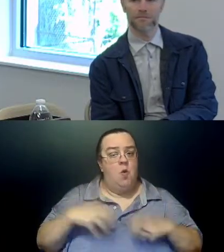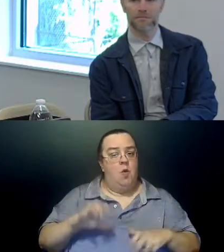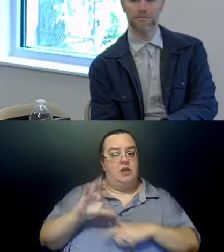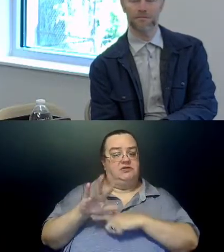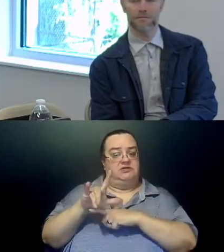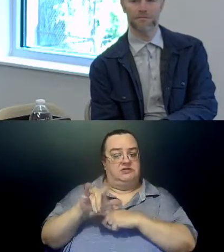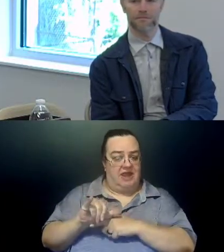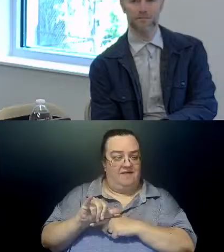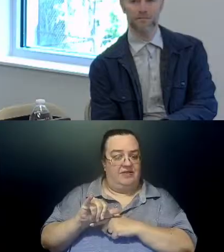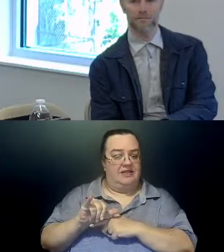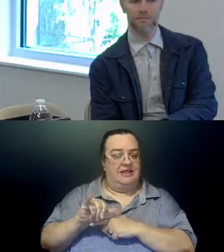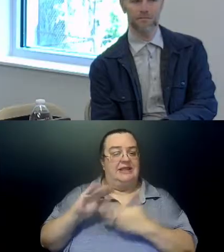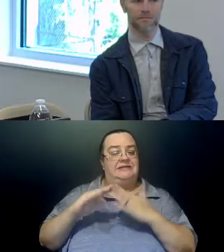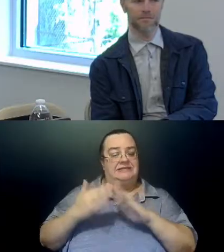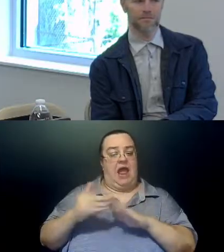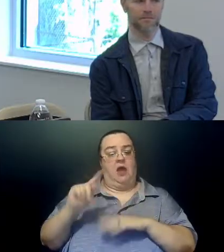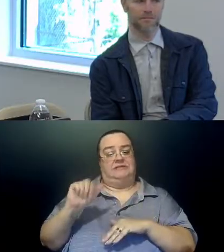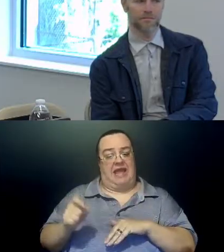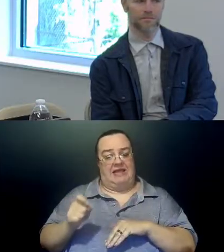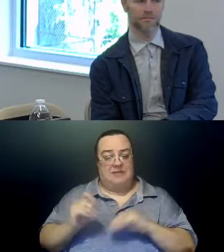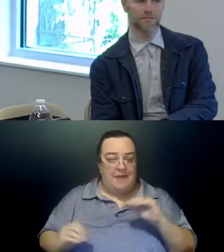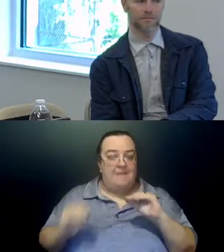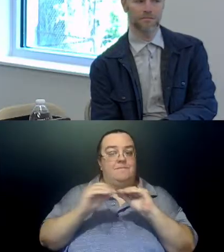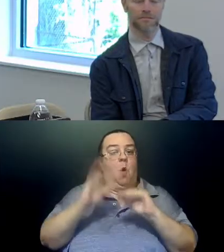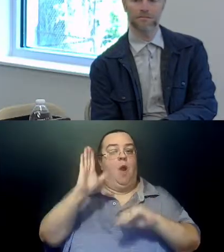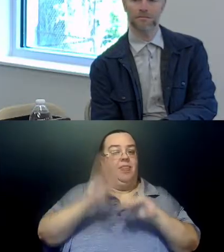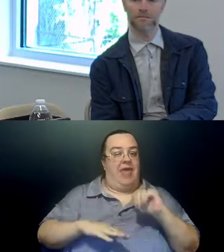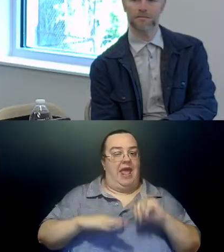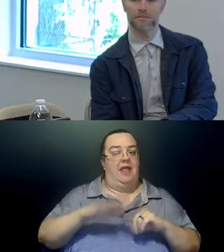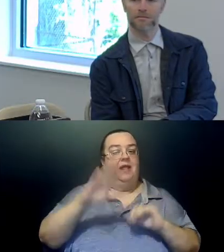more than your county taxes and your state taxes.